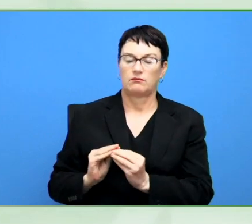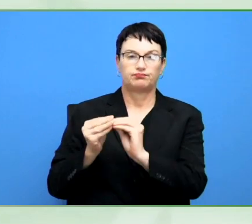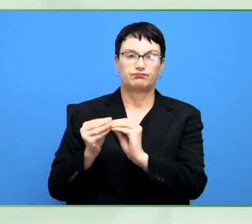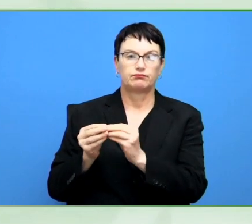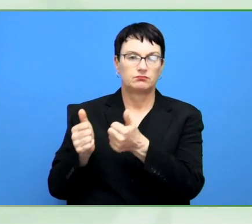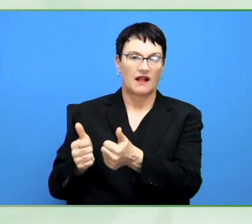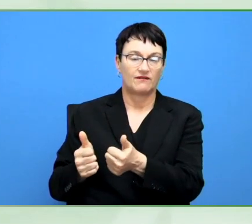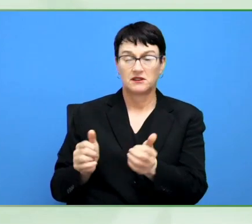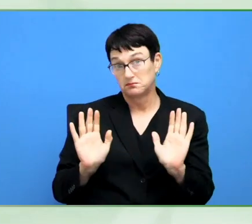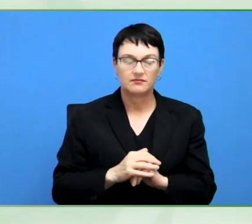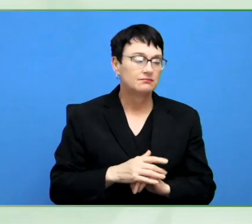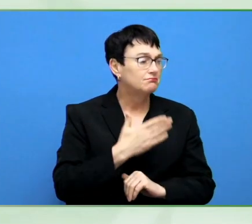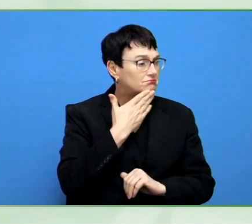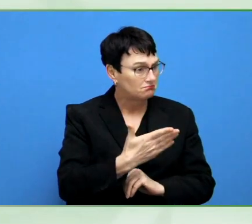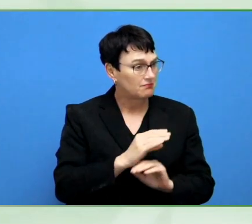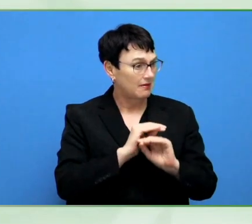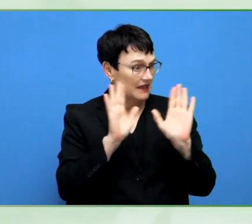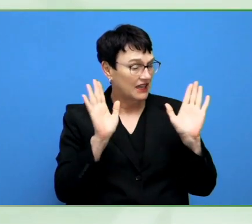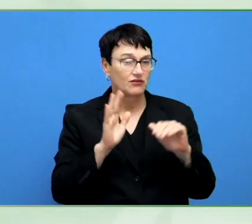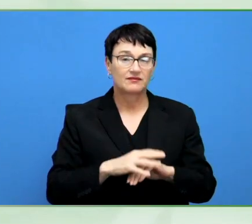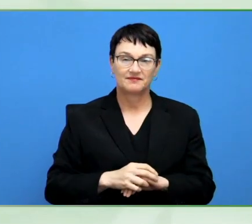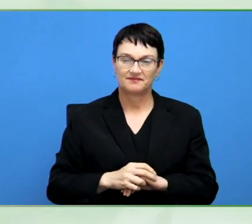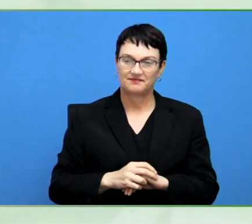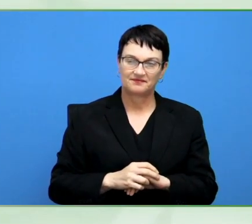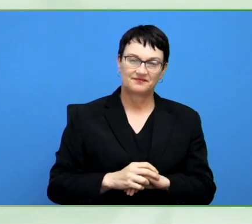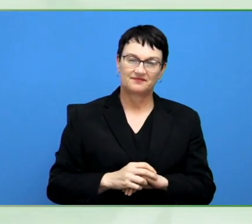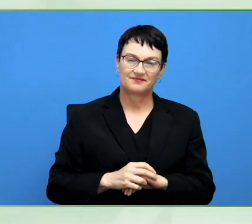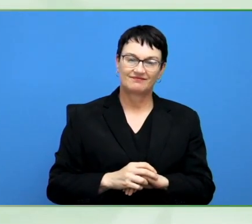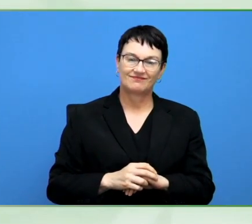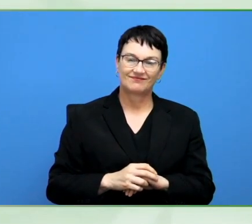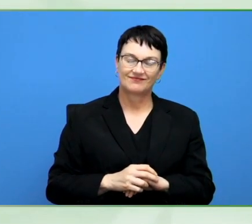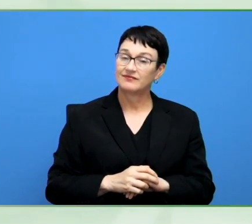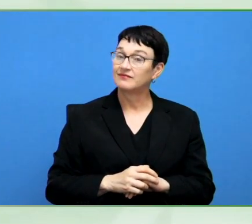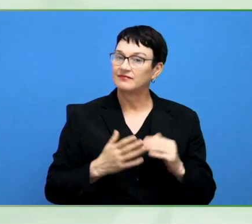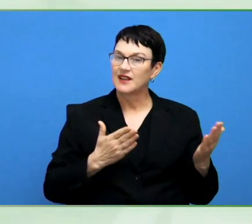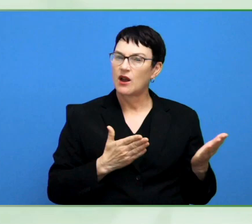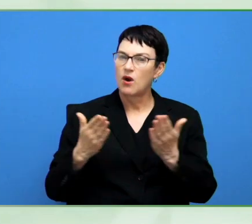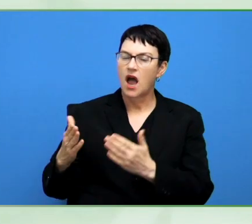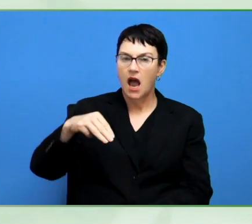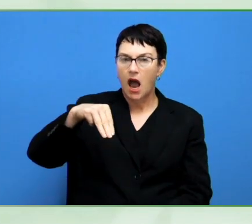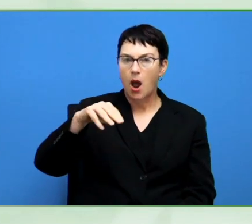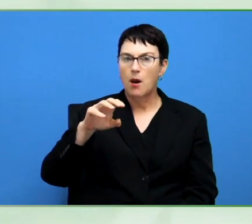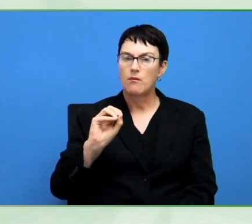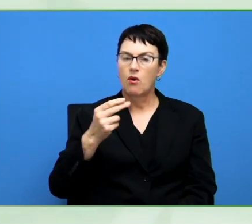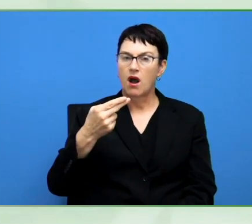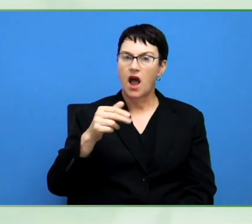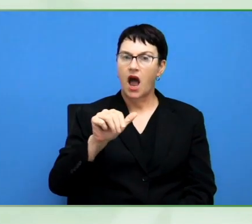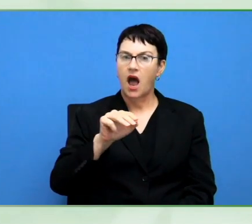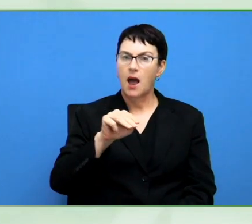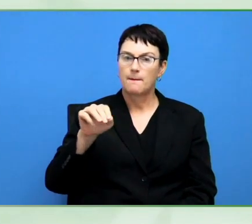clear. Thank you. And Mohammed, on one of your slides, I saw a map